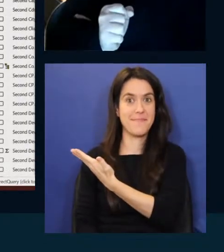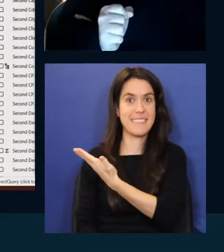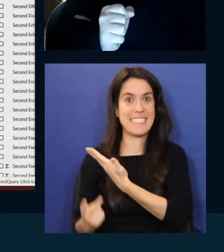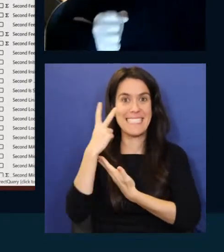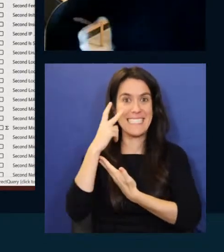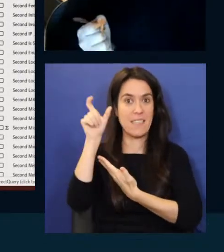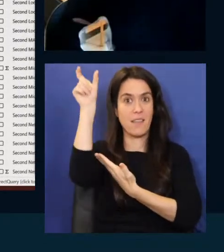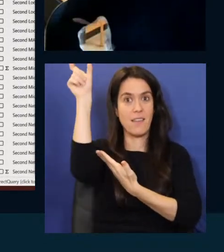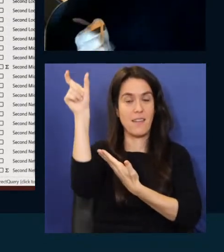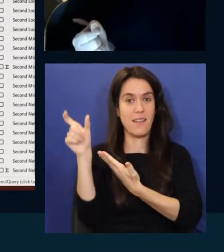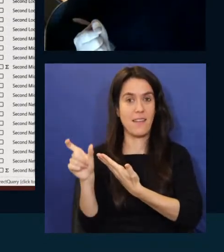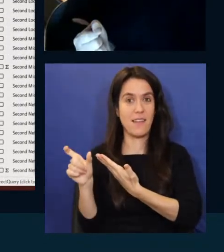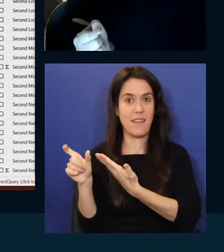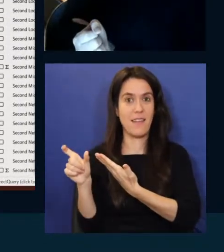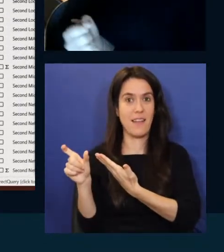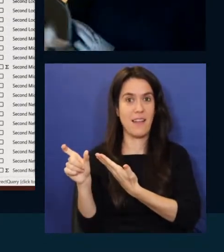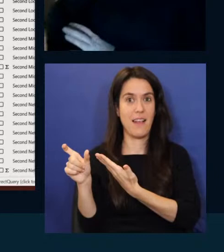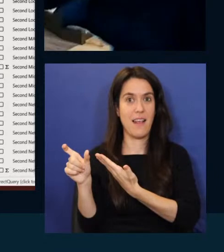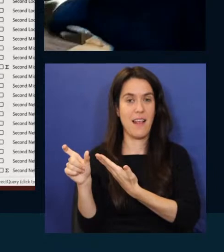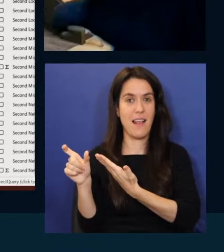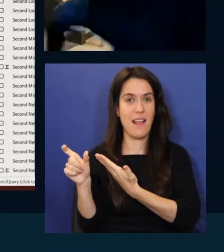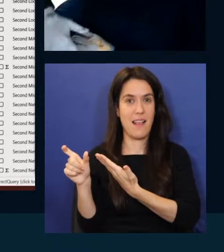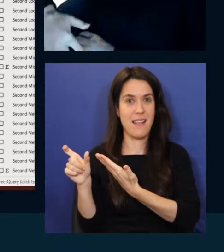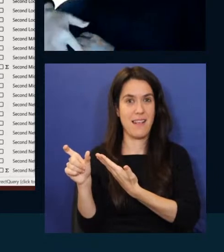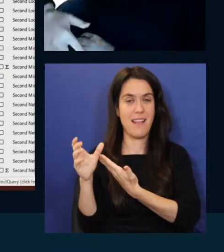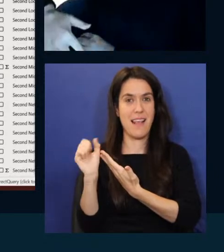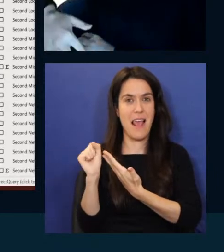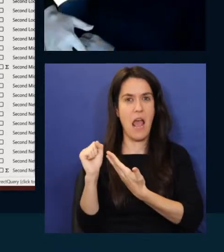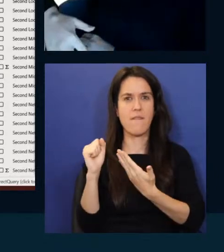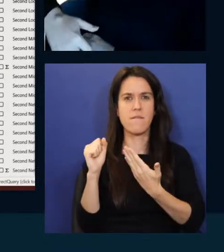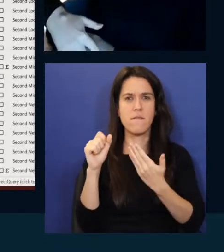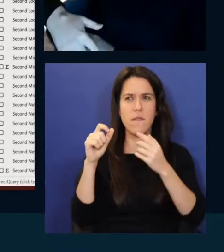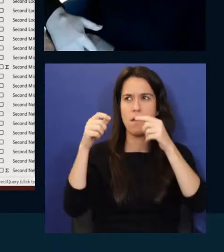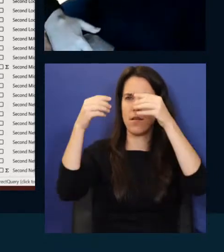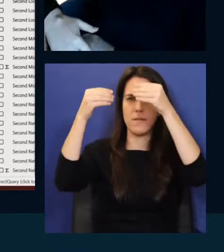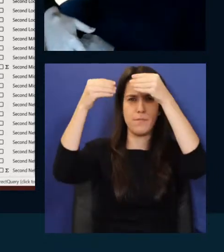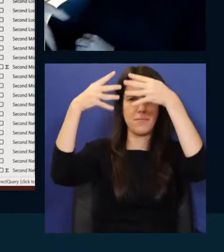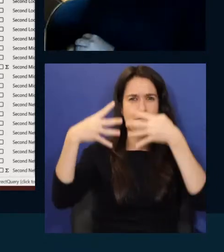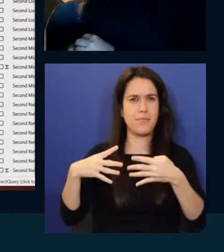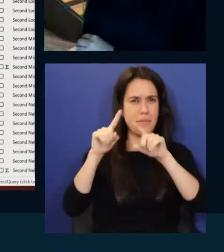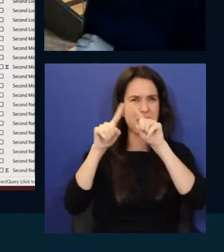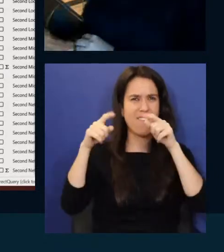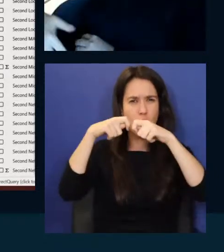measures, calculations, and then there is a whole bunch of different